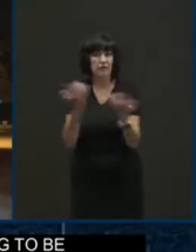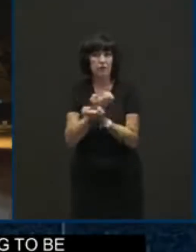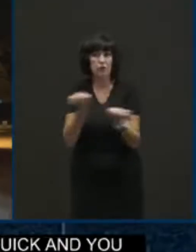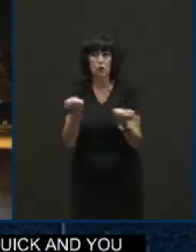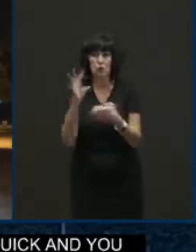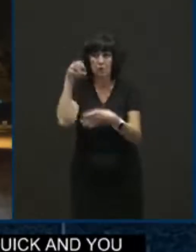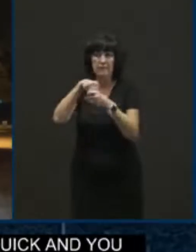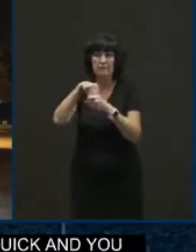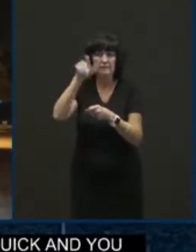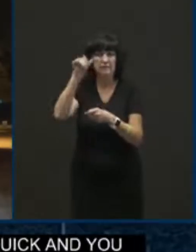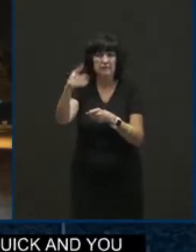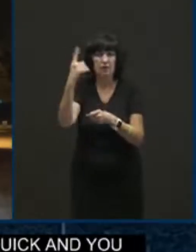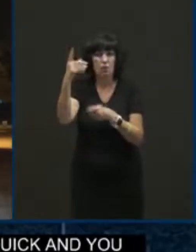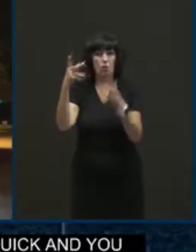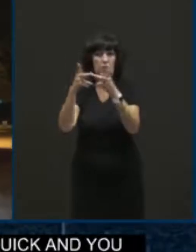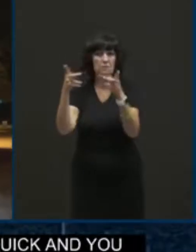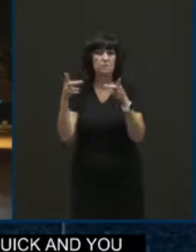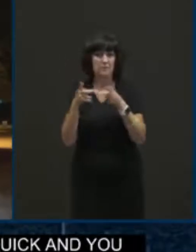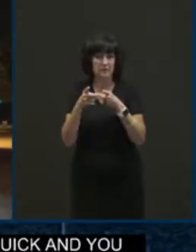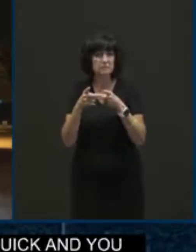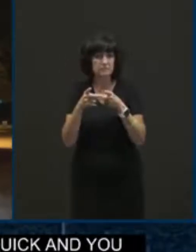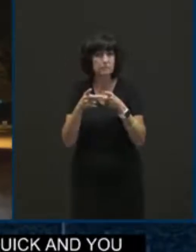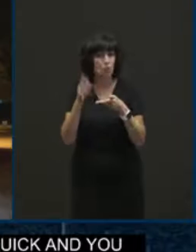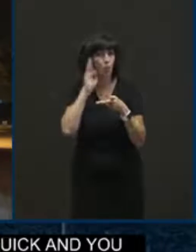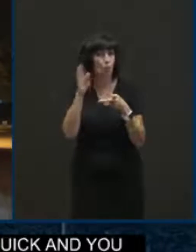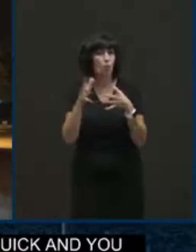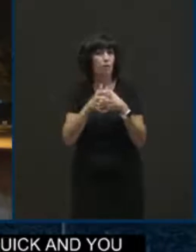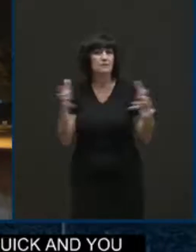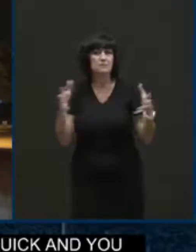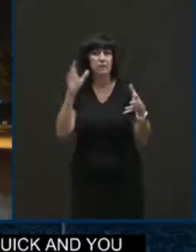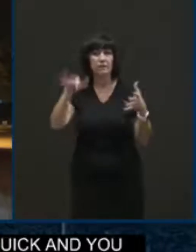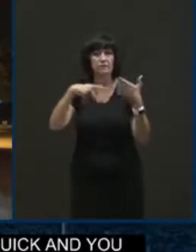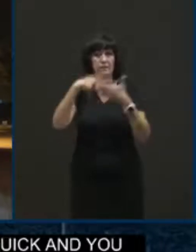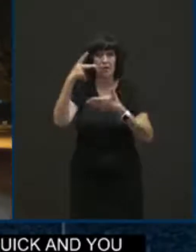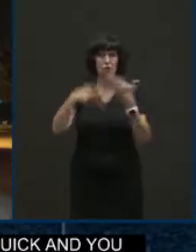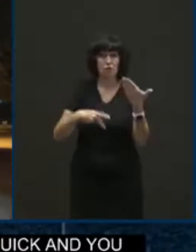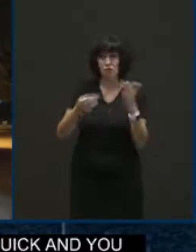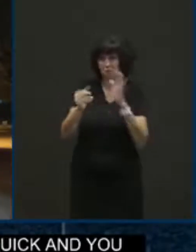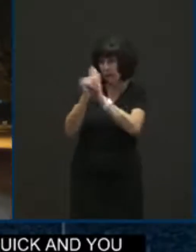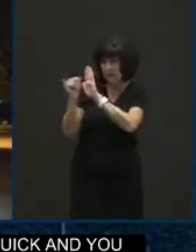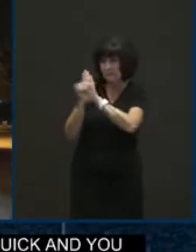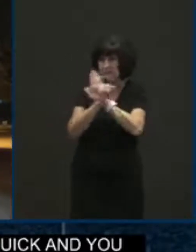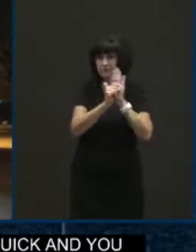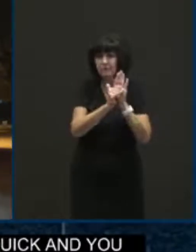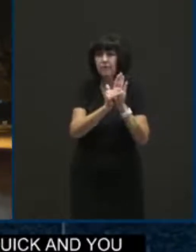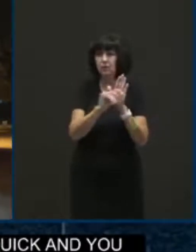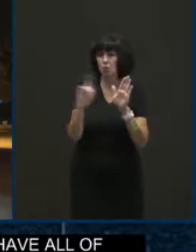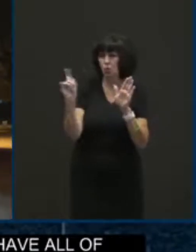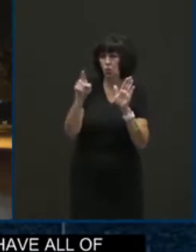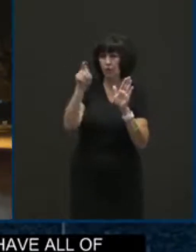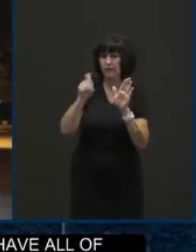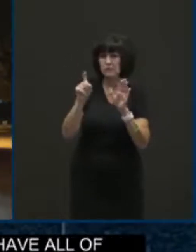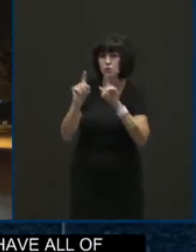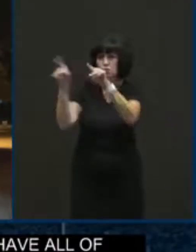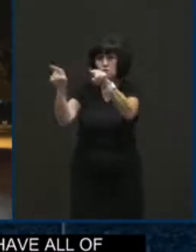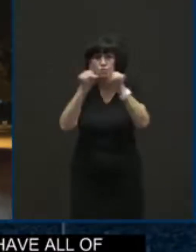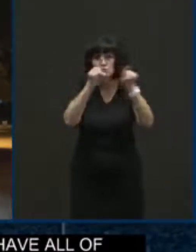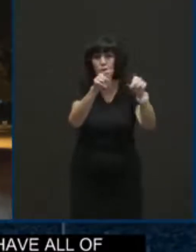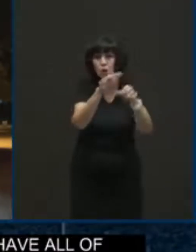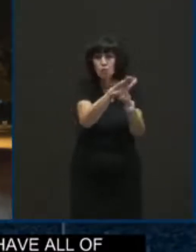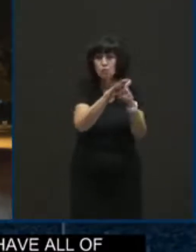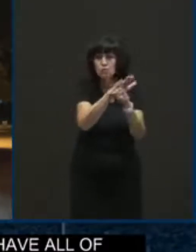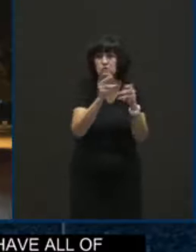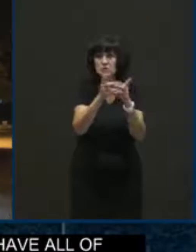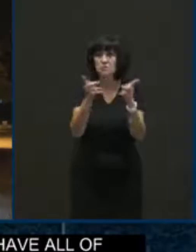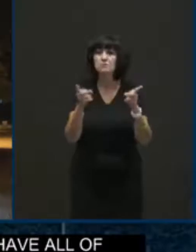to run it, and we will expand that program as we kind of identify where it needs to be and where it makes sense to go. So you